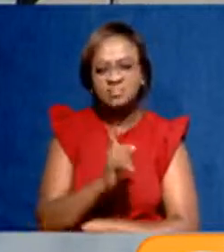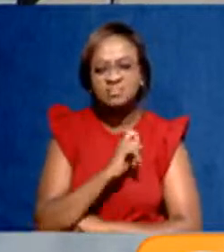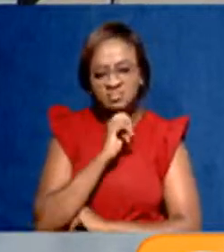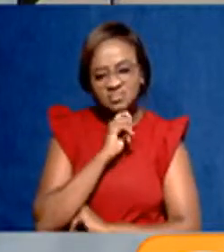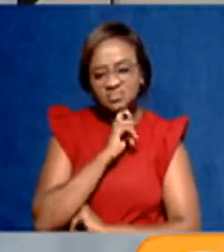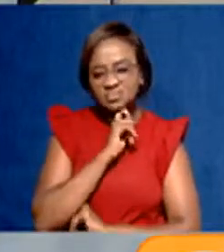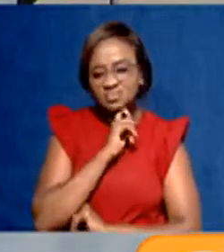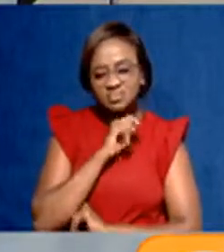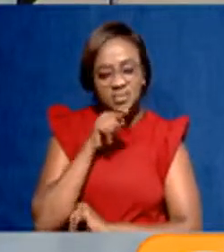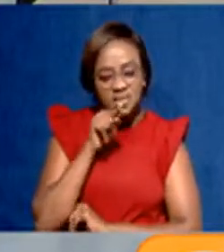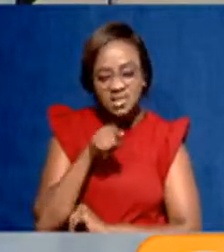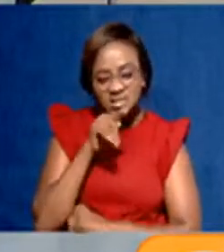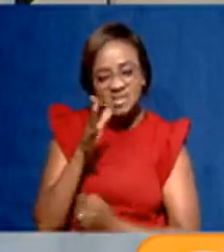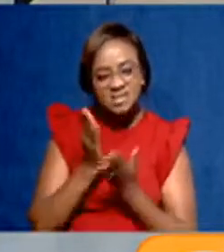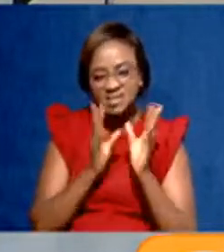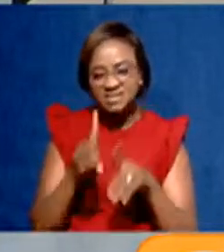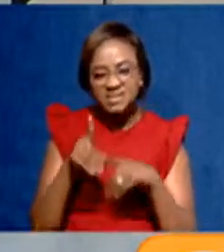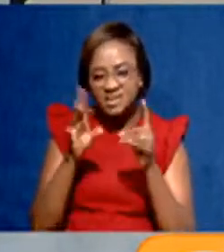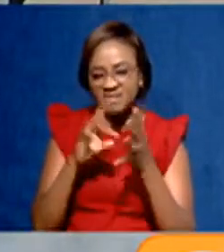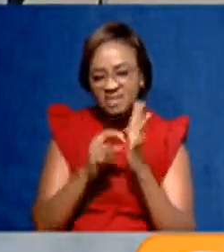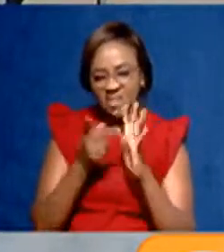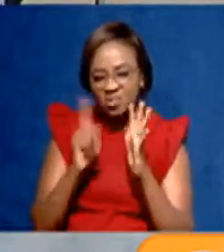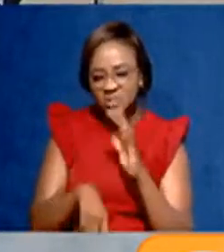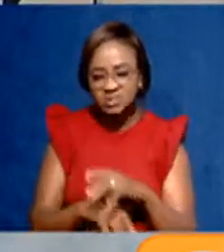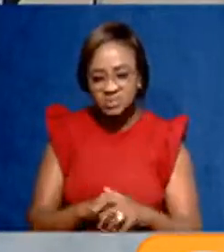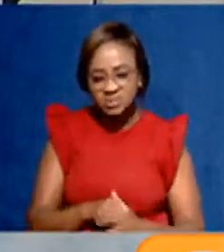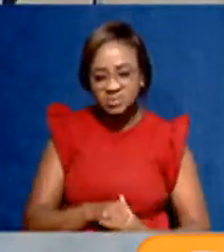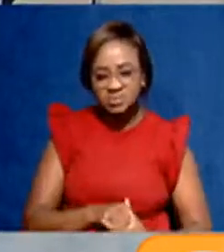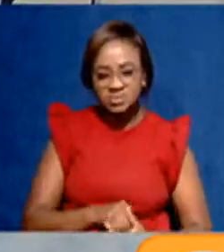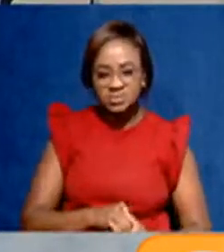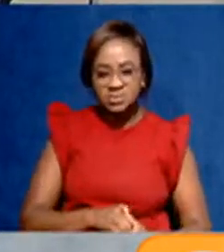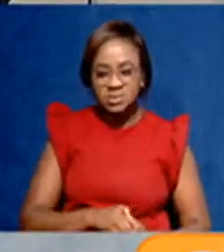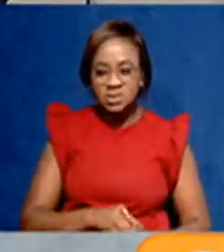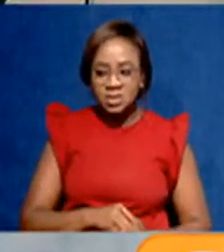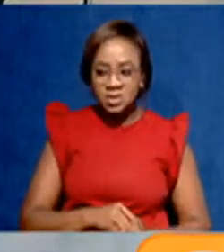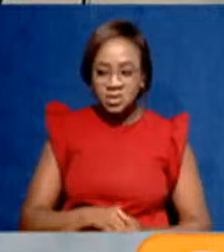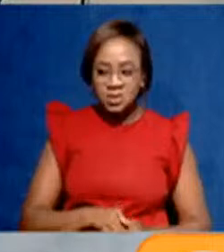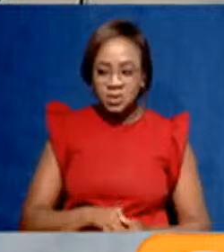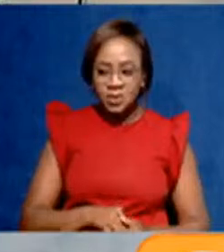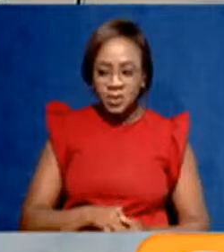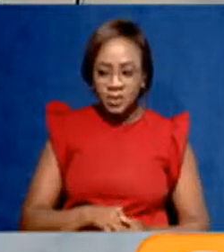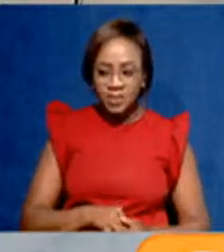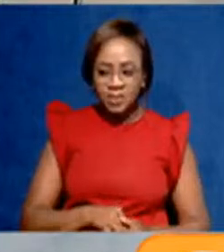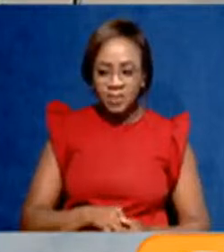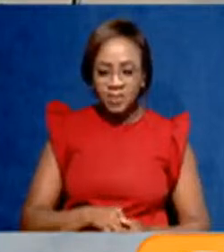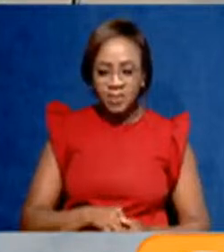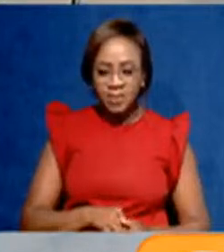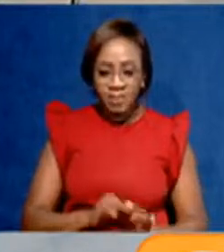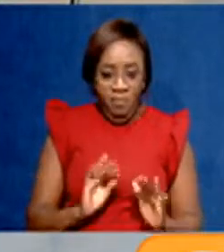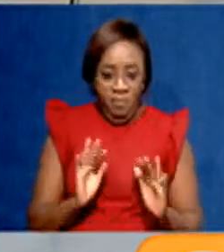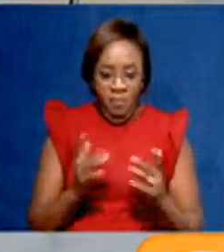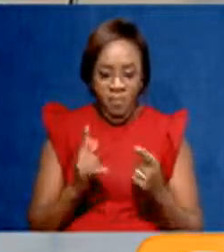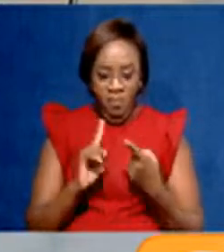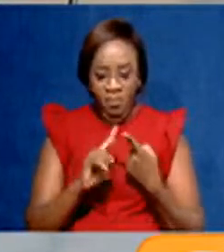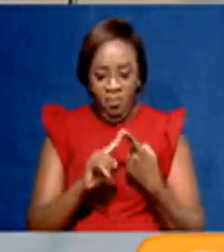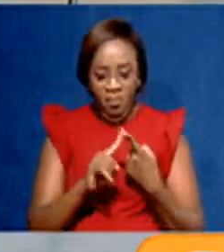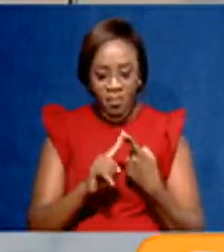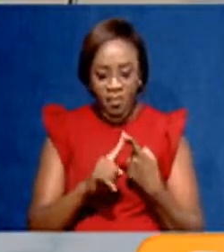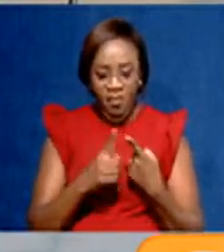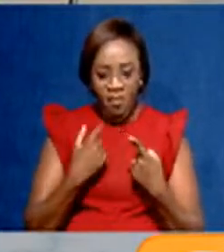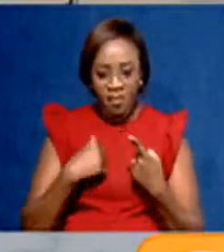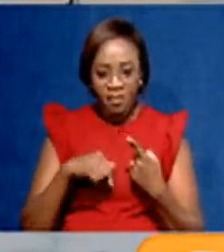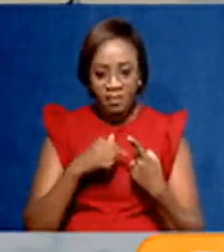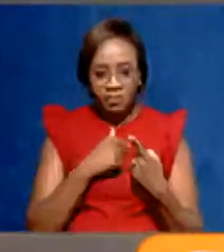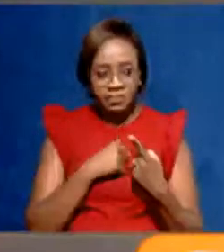this service delivery of yours in Murang'a? One, we have expanded the various